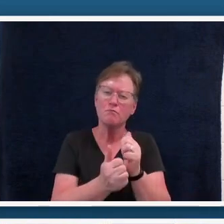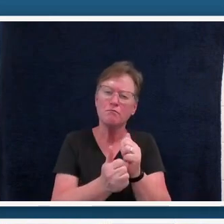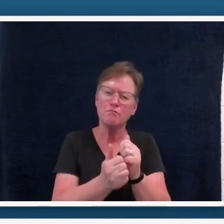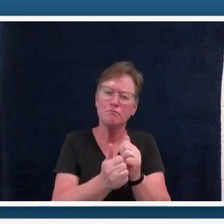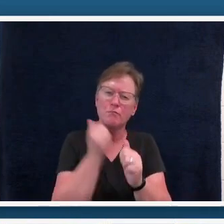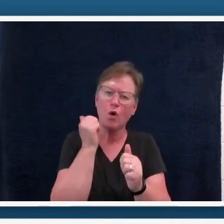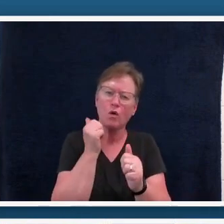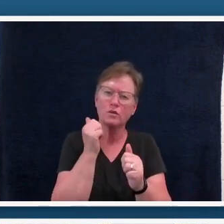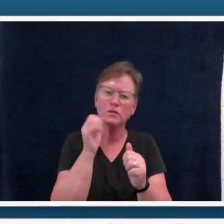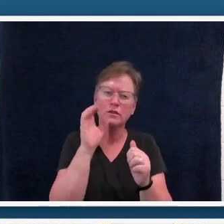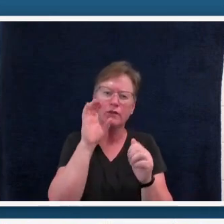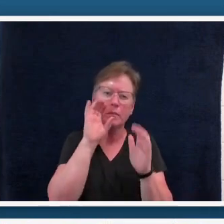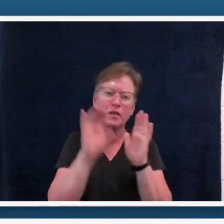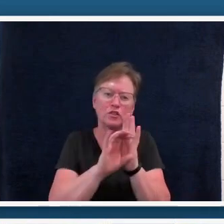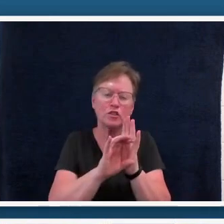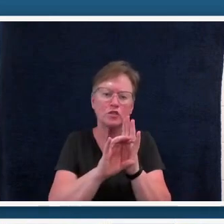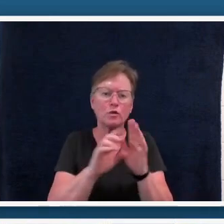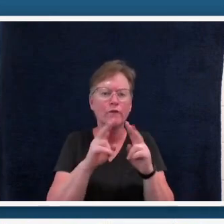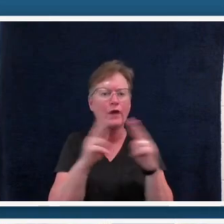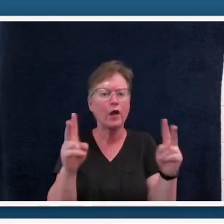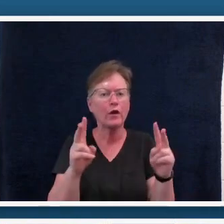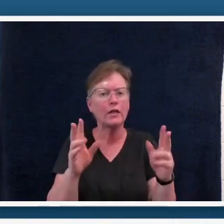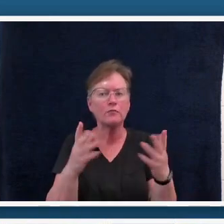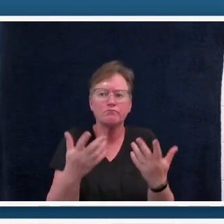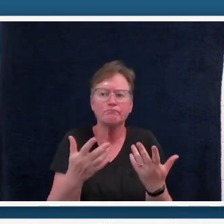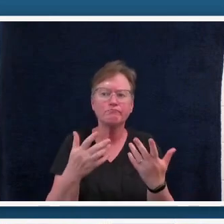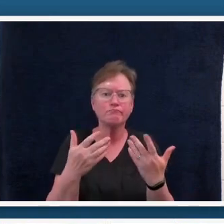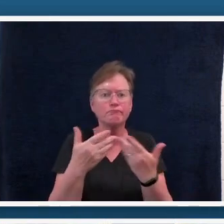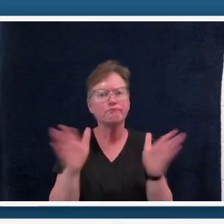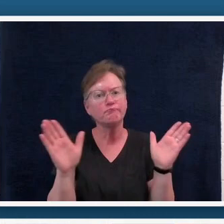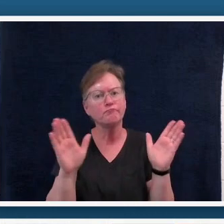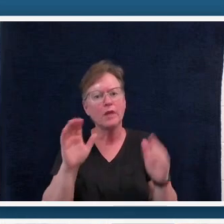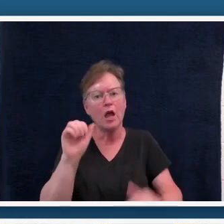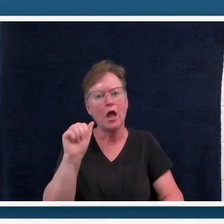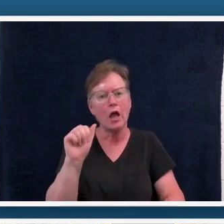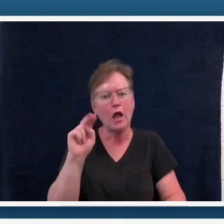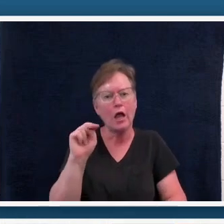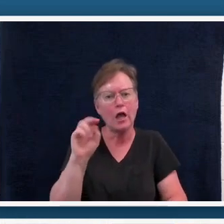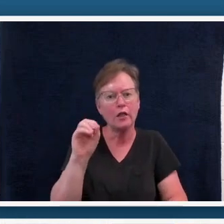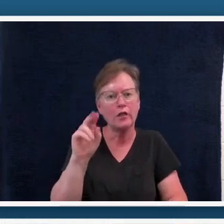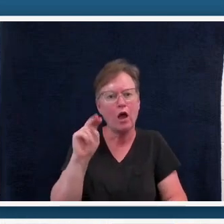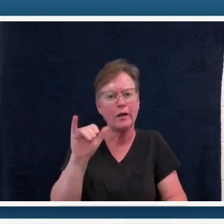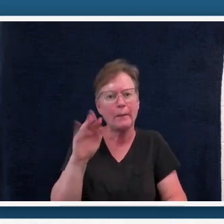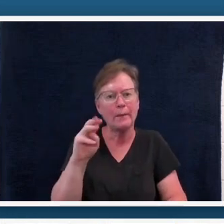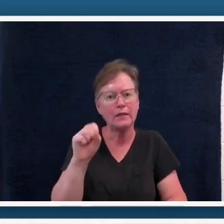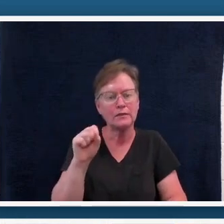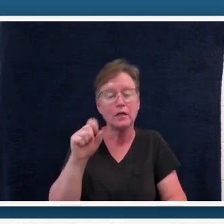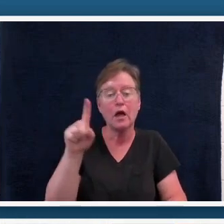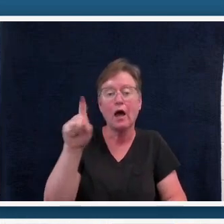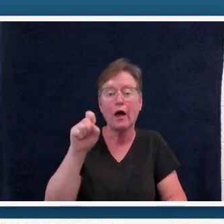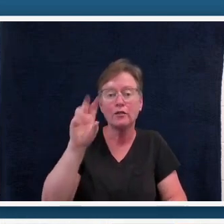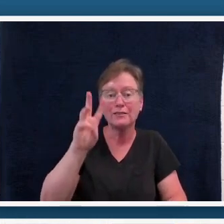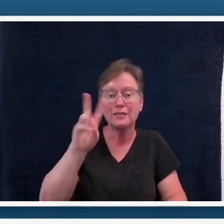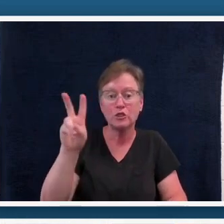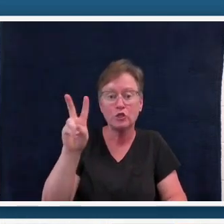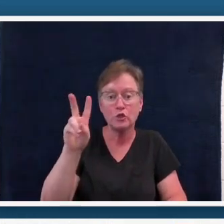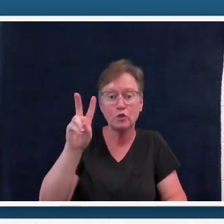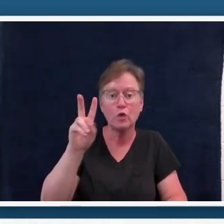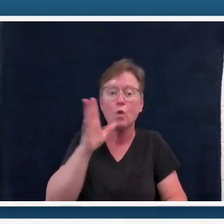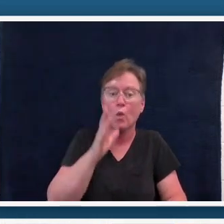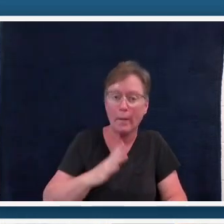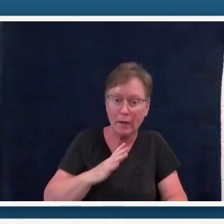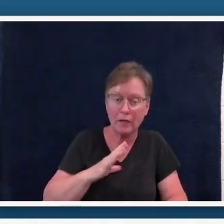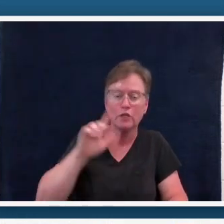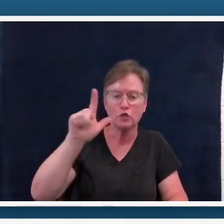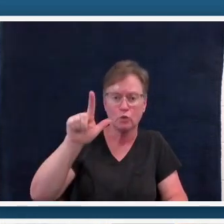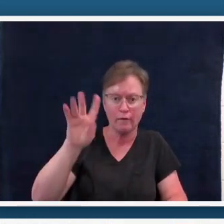of non-established artists. And among them, there were 162 women, 24 American Indians, and